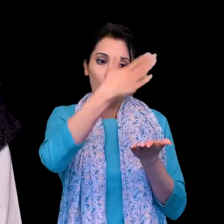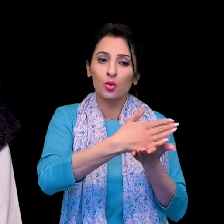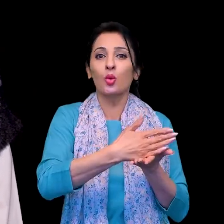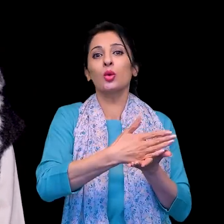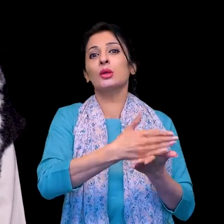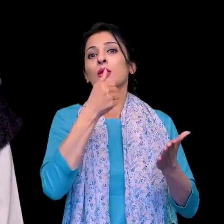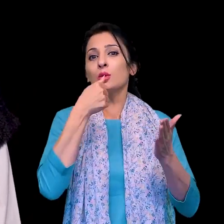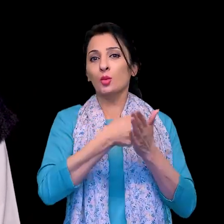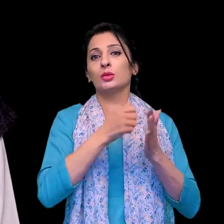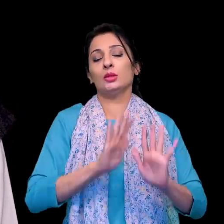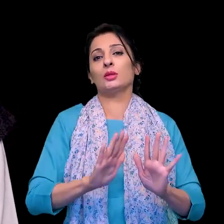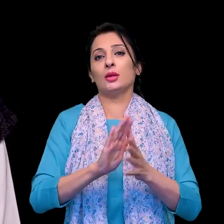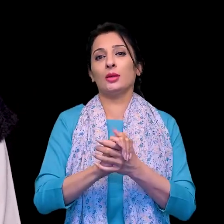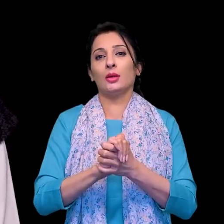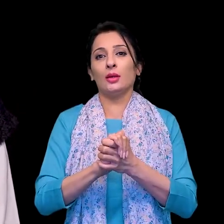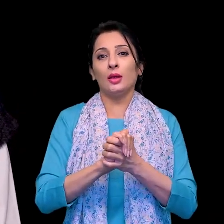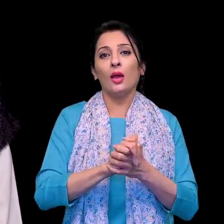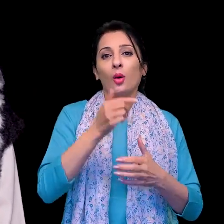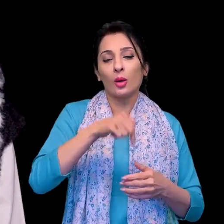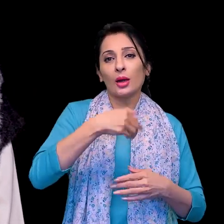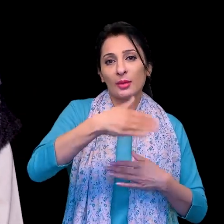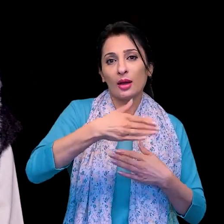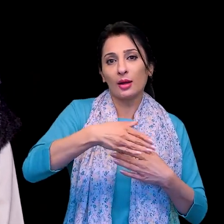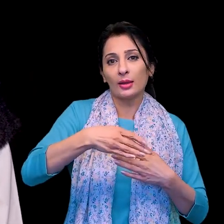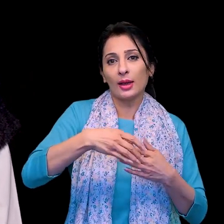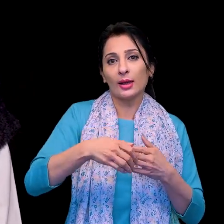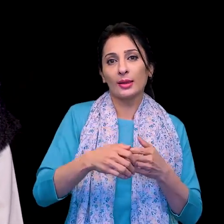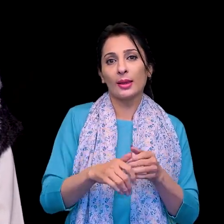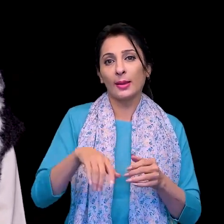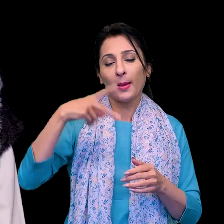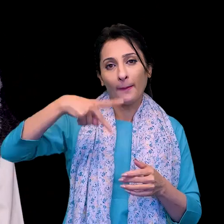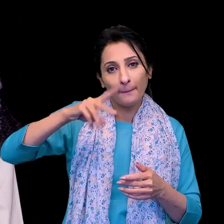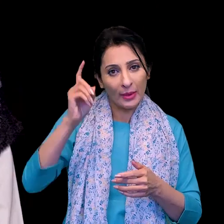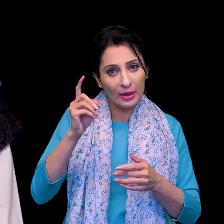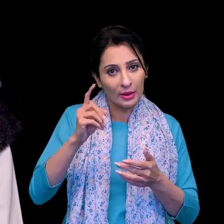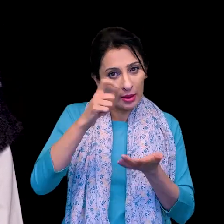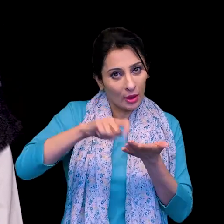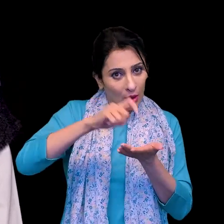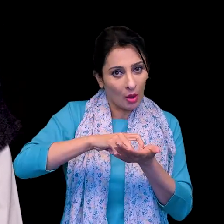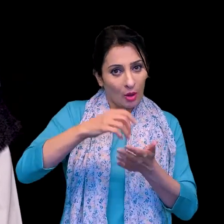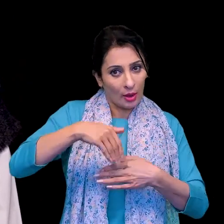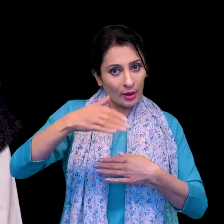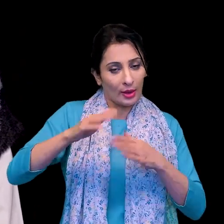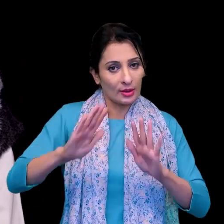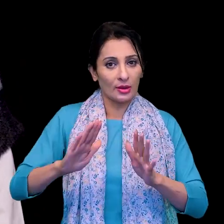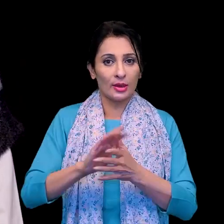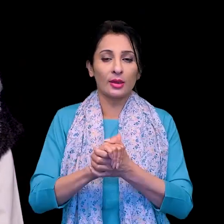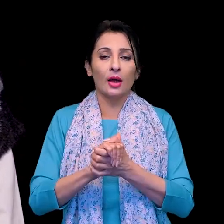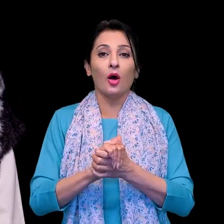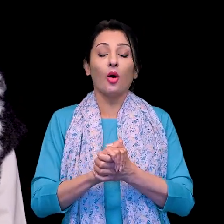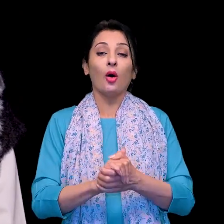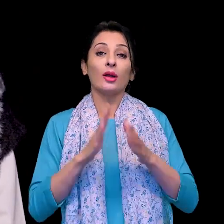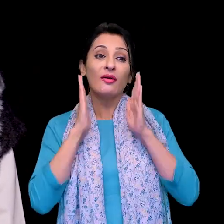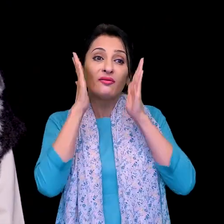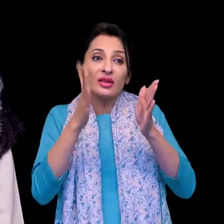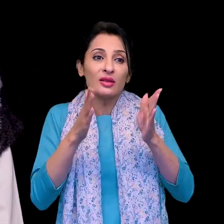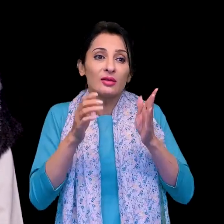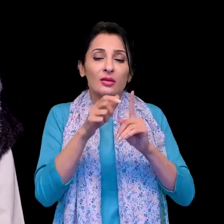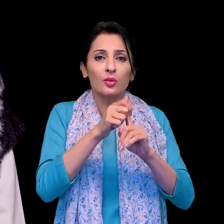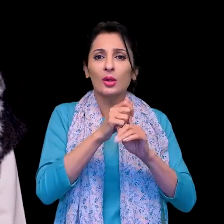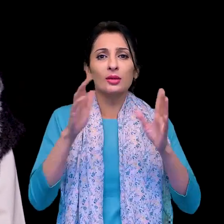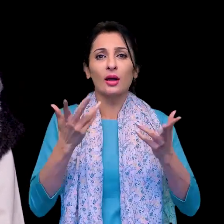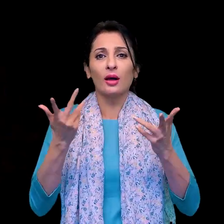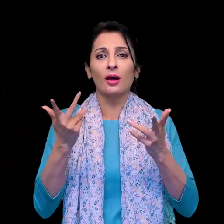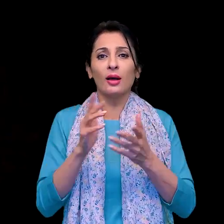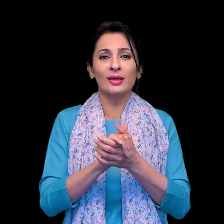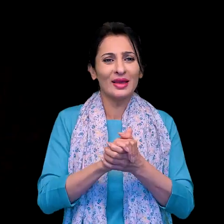act will occur. And if the victim comes forward where there is a big emphasis on if because